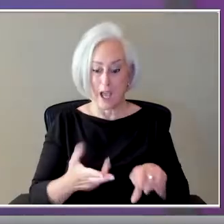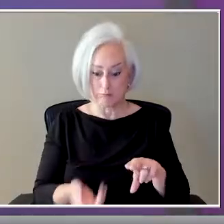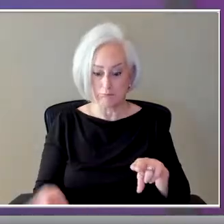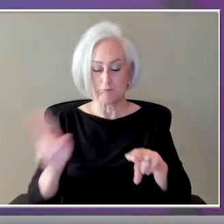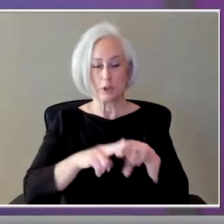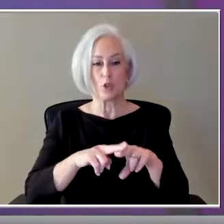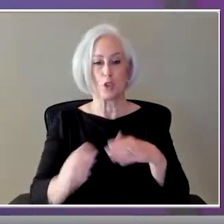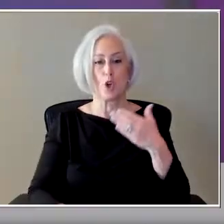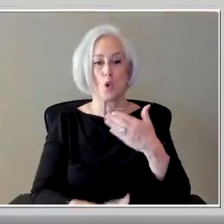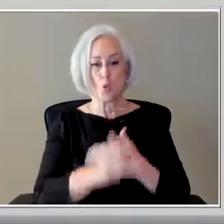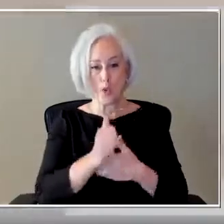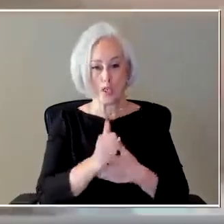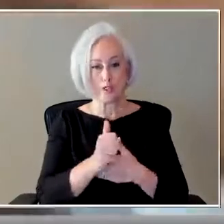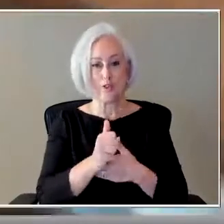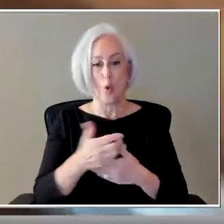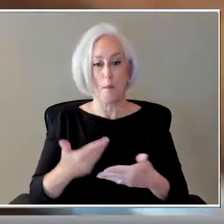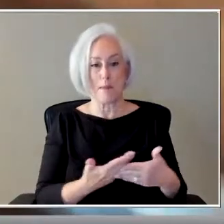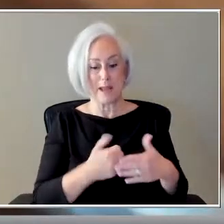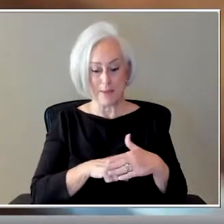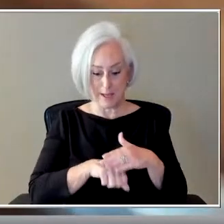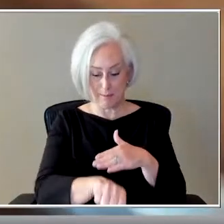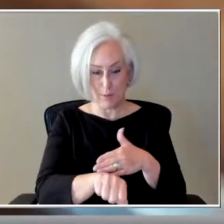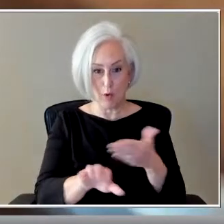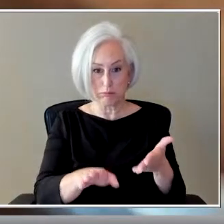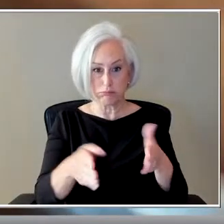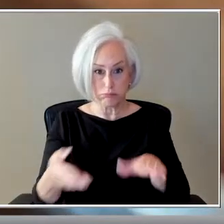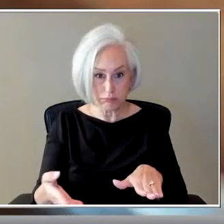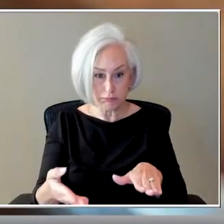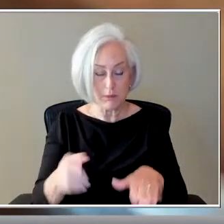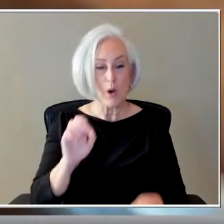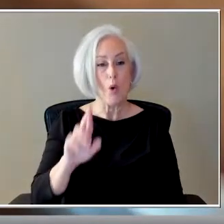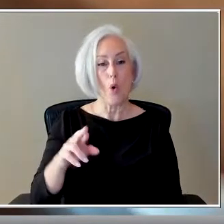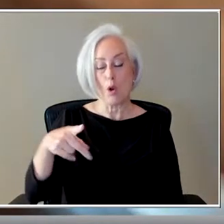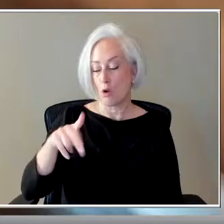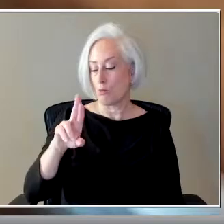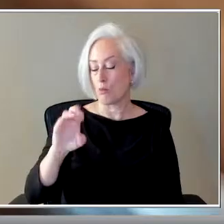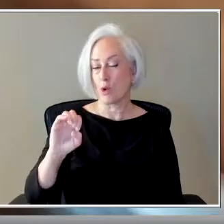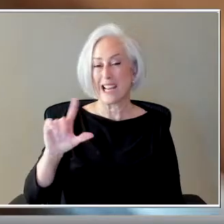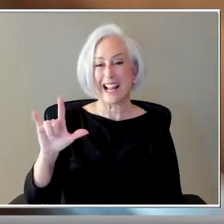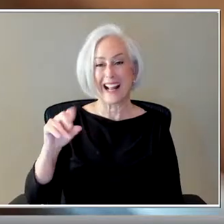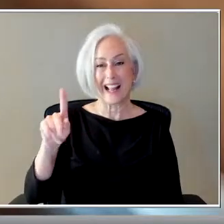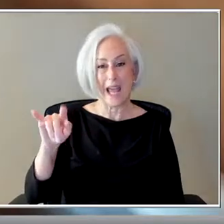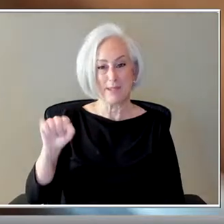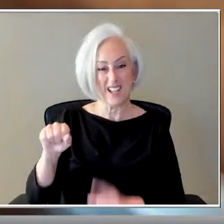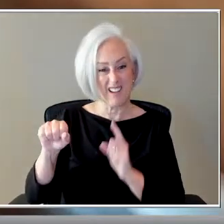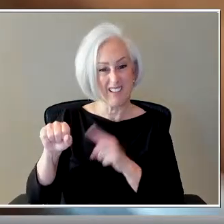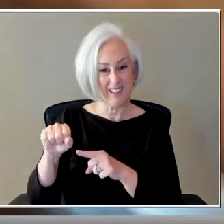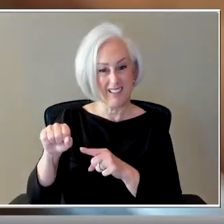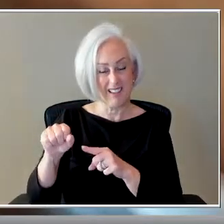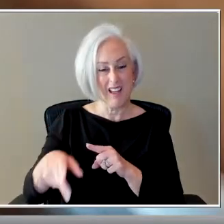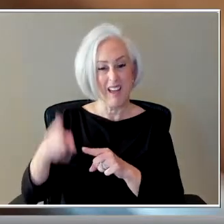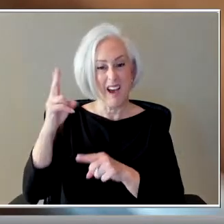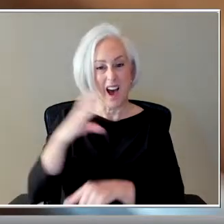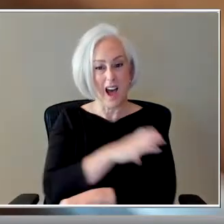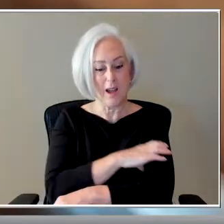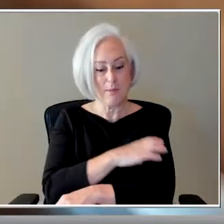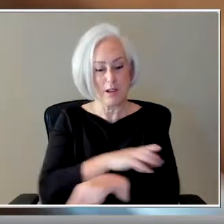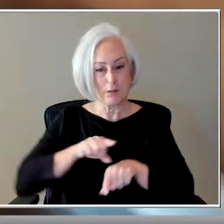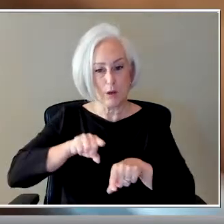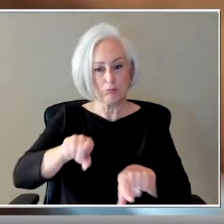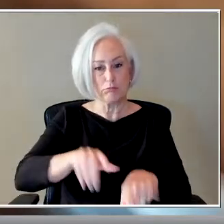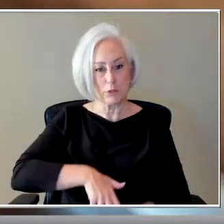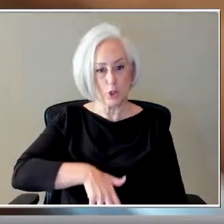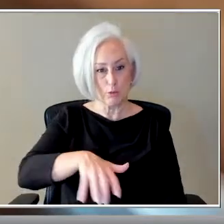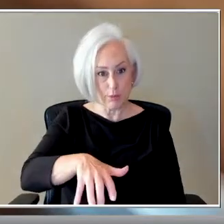preeclampsia. Preeclampsia is the most dangerous form of high blood pressure during pregnancy. It's the leading cause of maternal